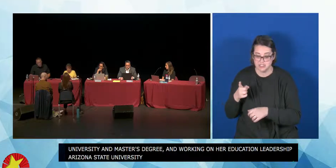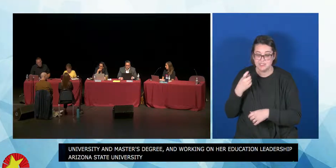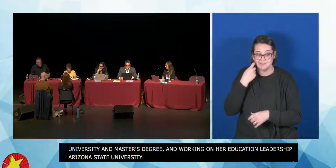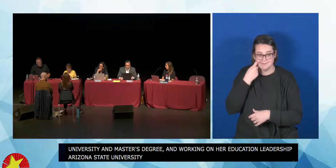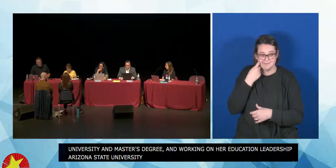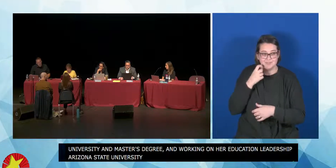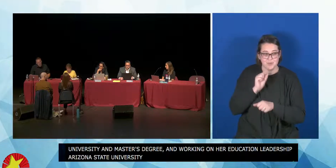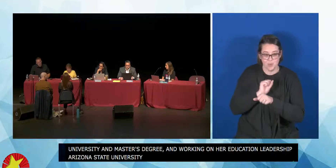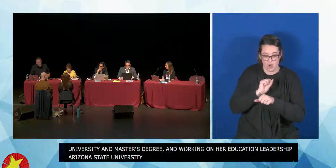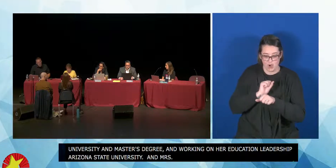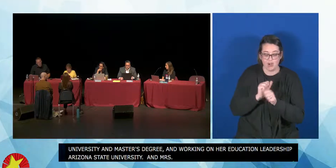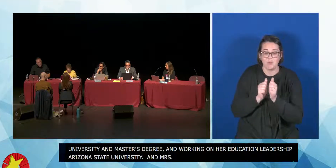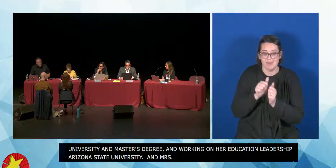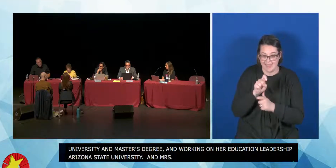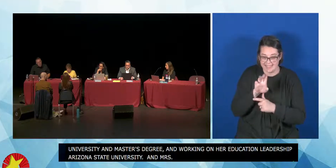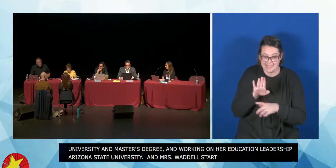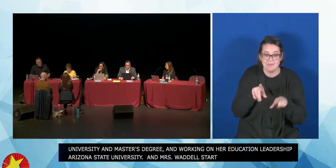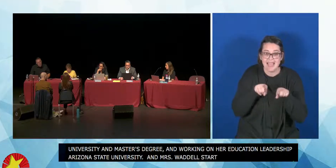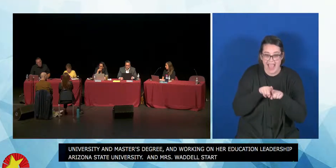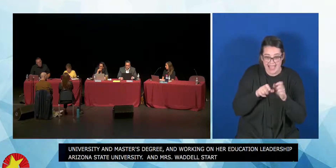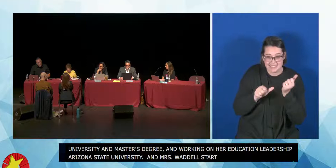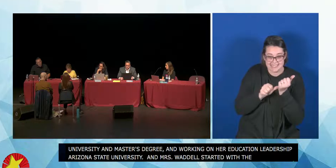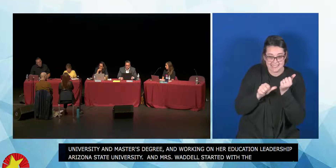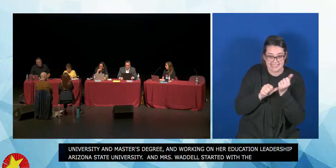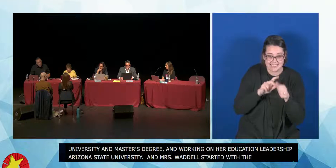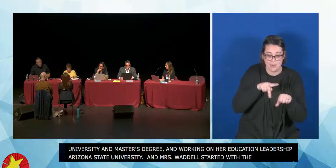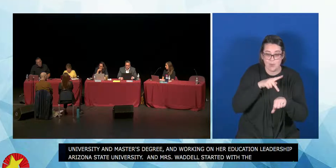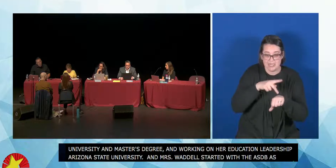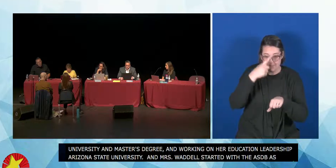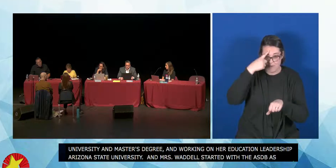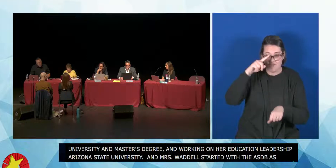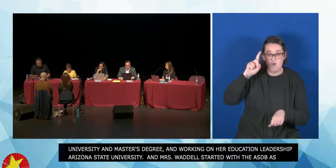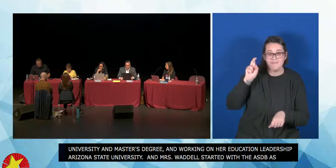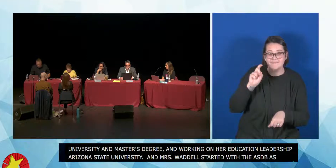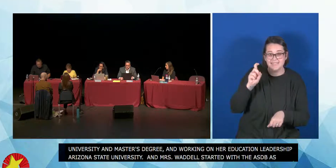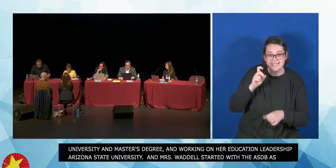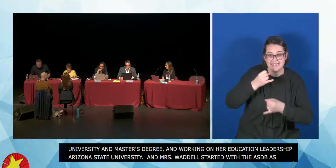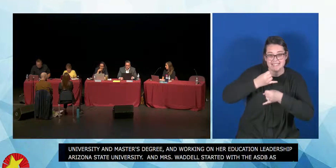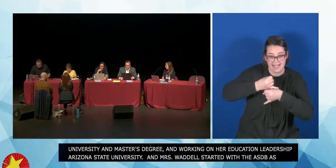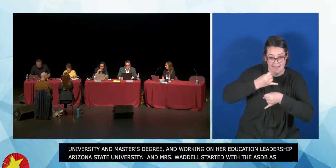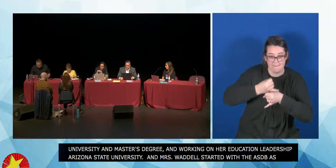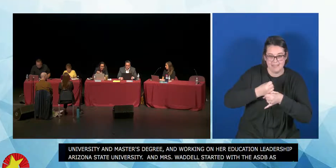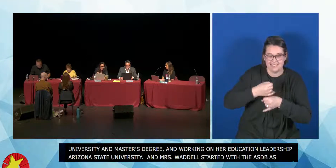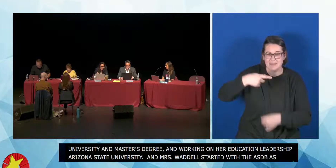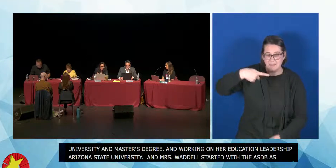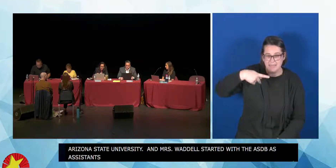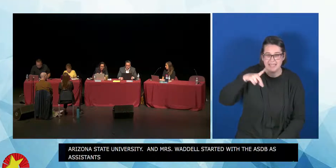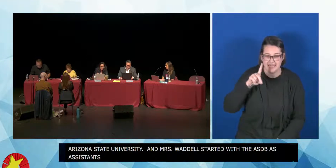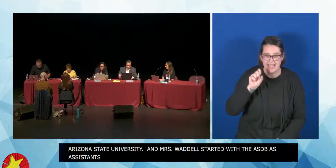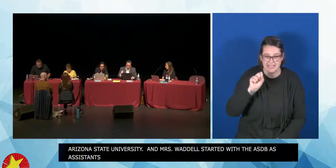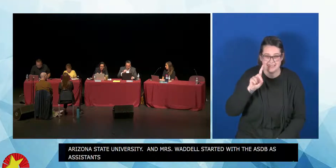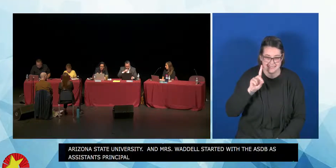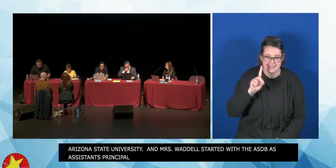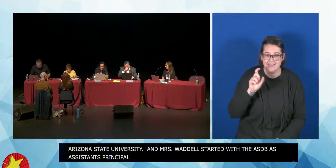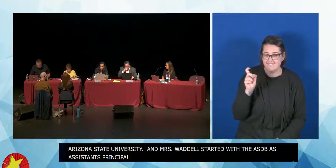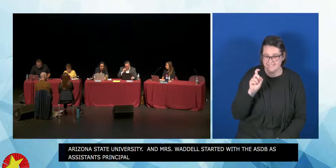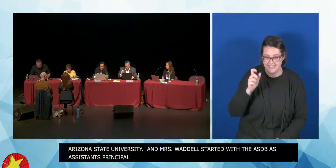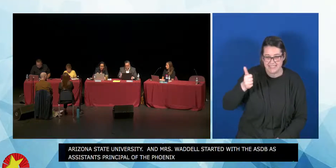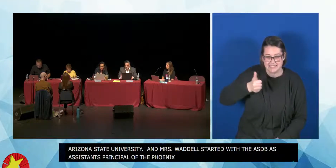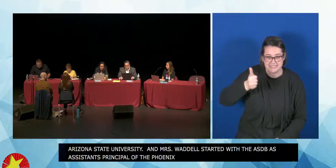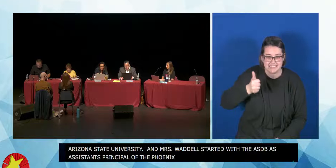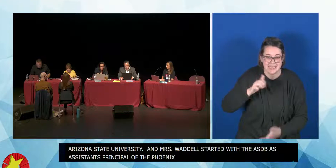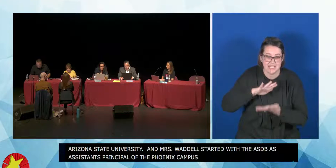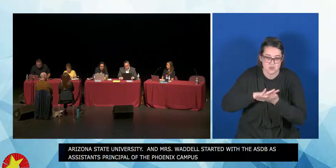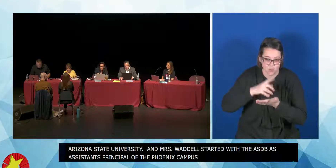assistant principal of the Phoenix campus, that is Phoenix Day School for the Deaf, before